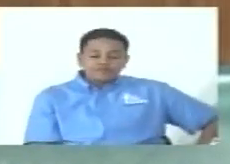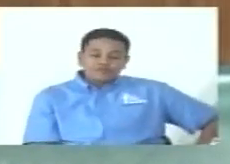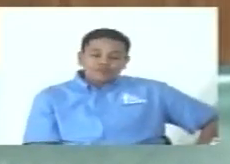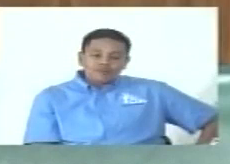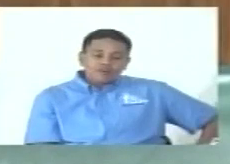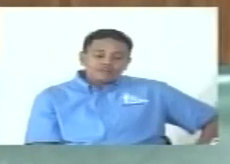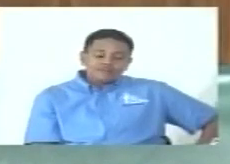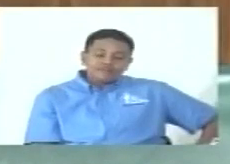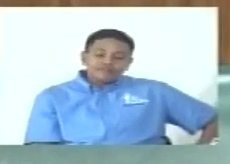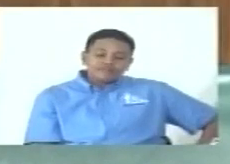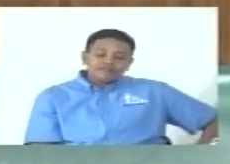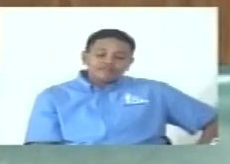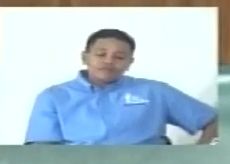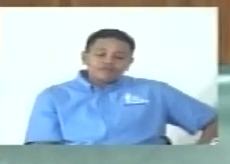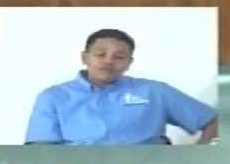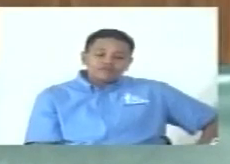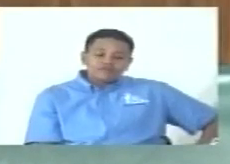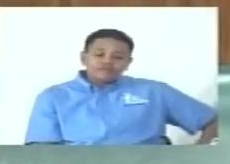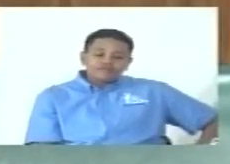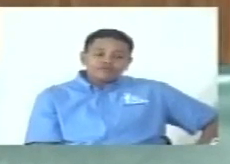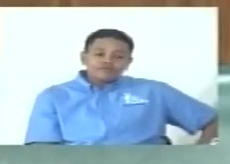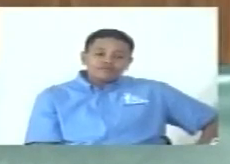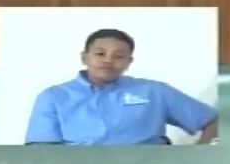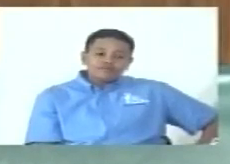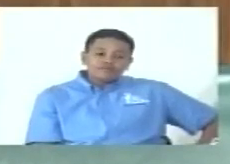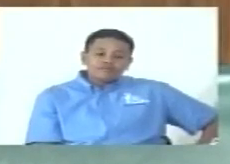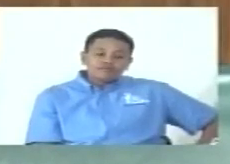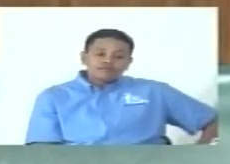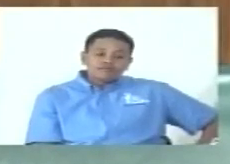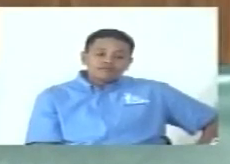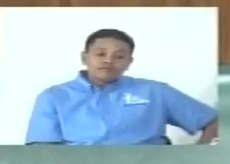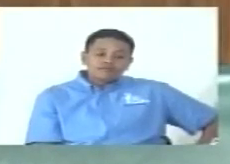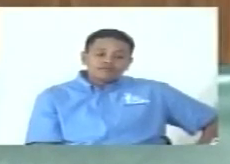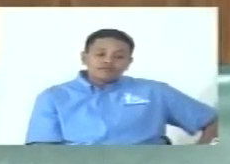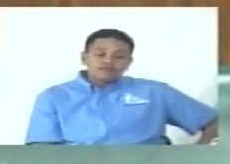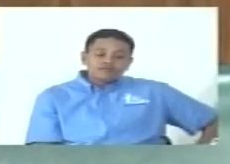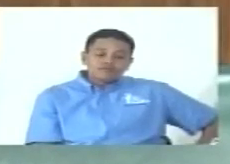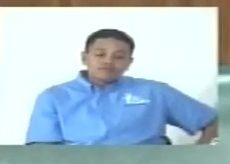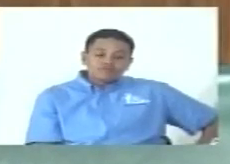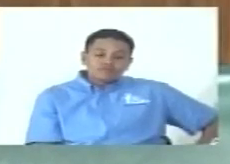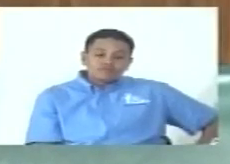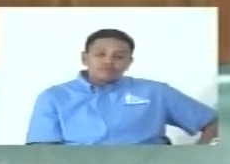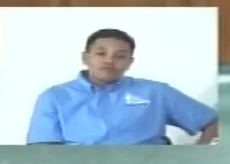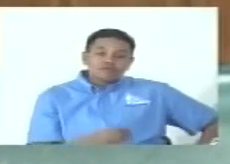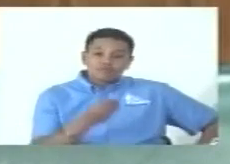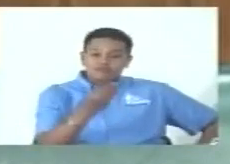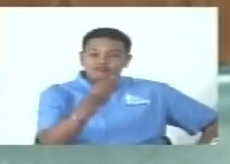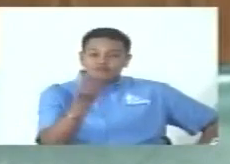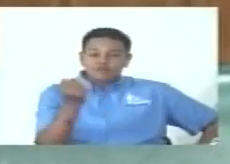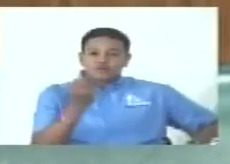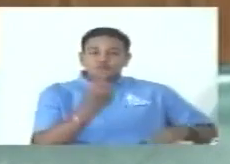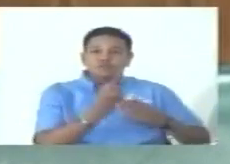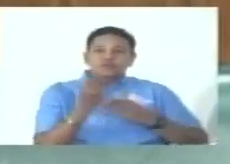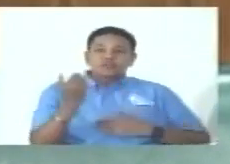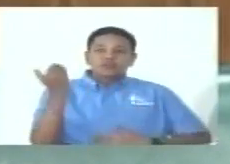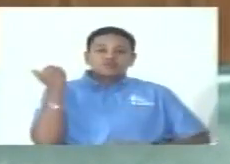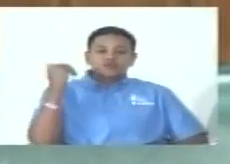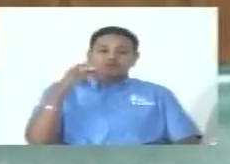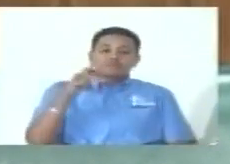It was a couple of weeks ago that Peter Bunting shared